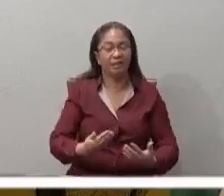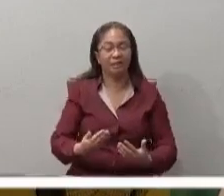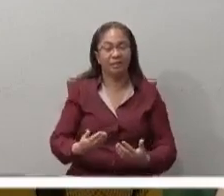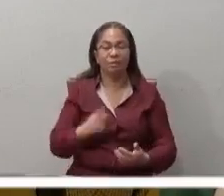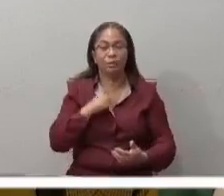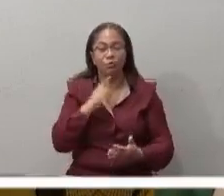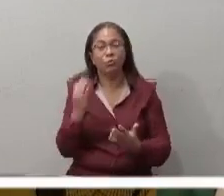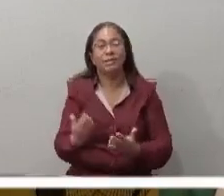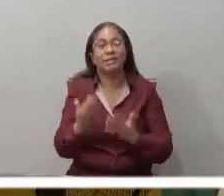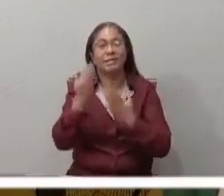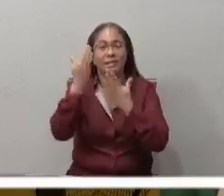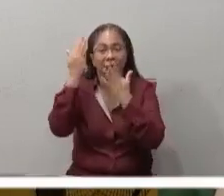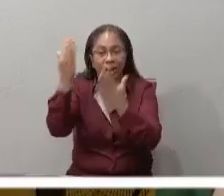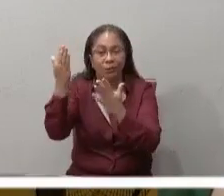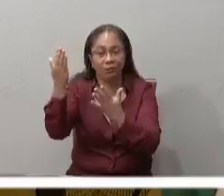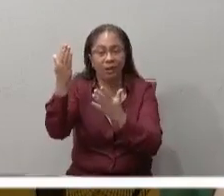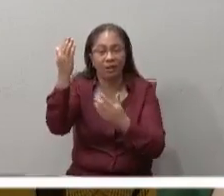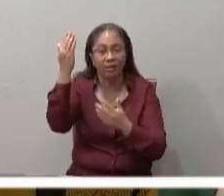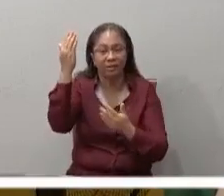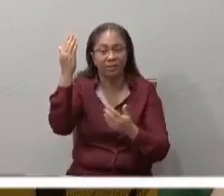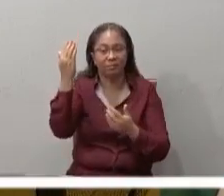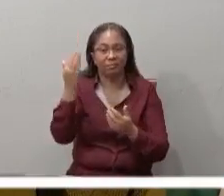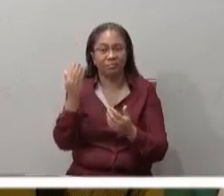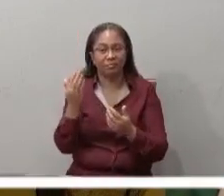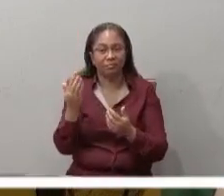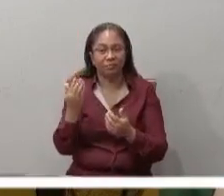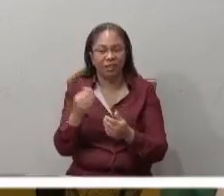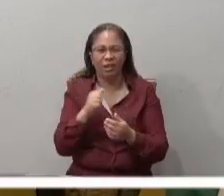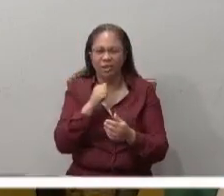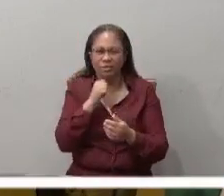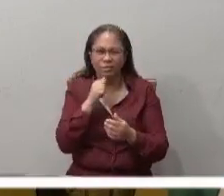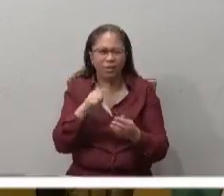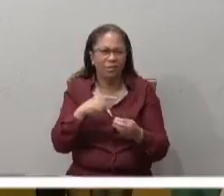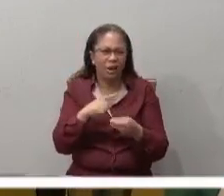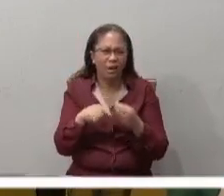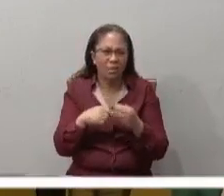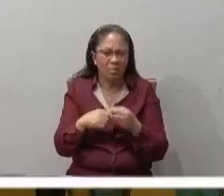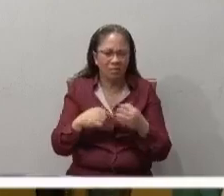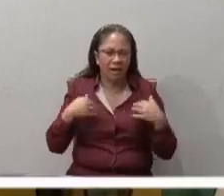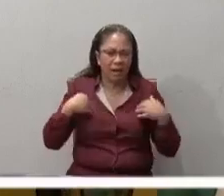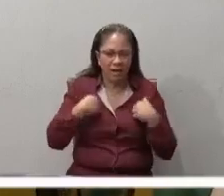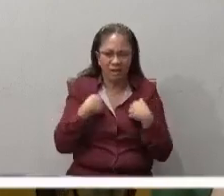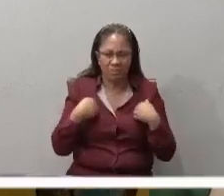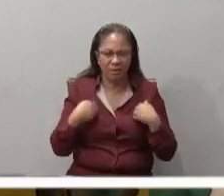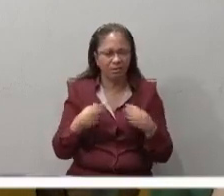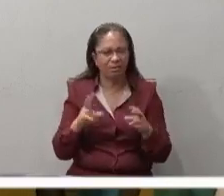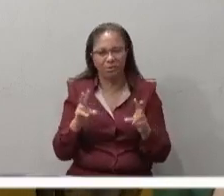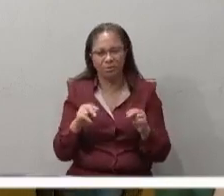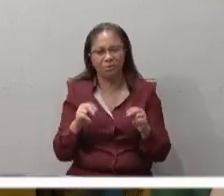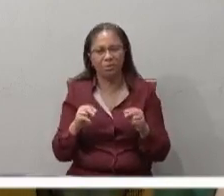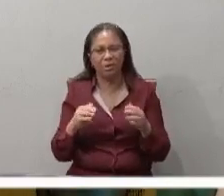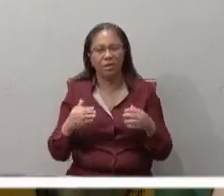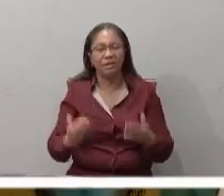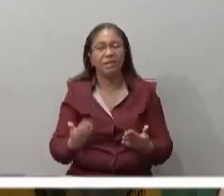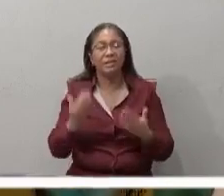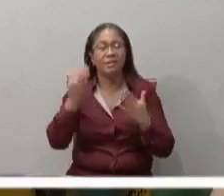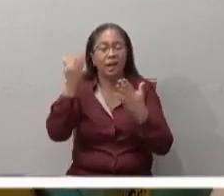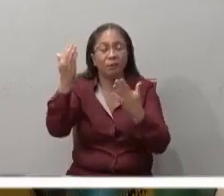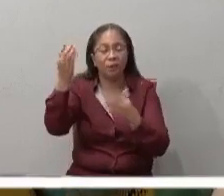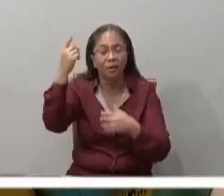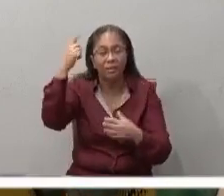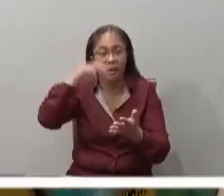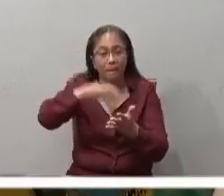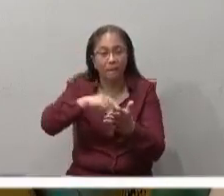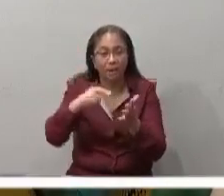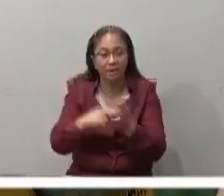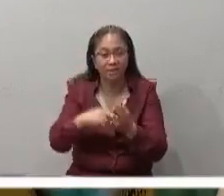and the sacrifice here is not the fat of lambs or goats or sheep or bulls. The sacrifice here is the sacrifice of the